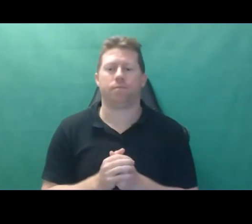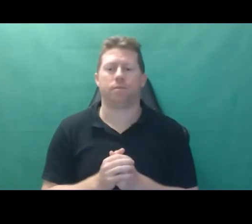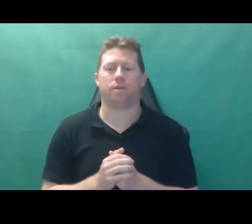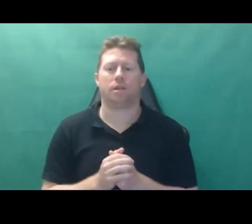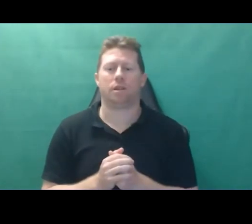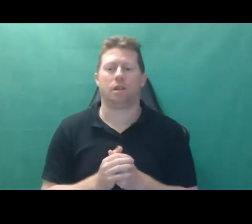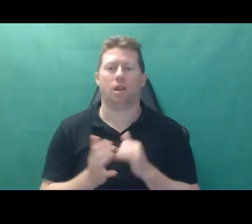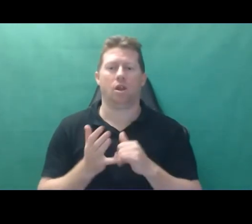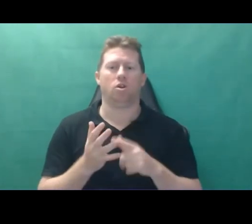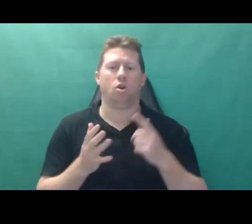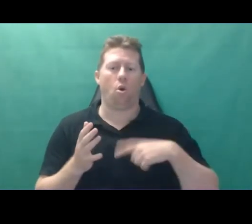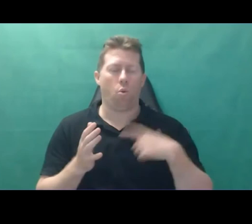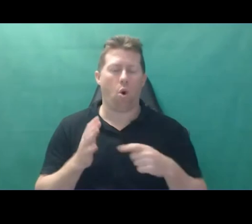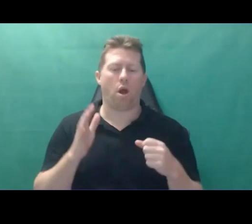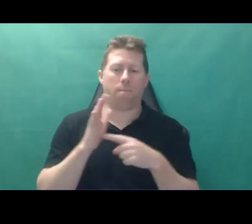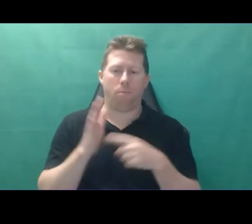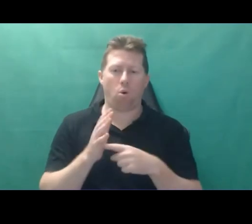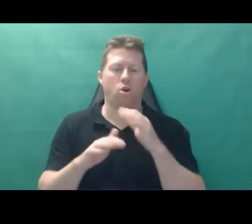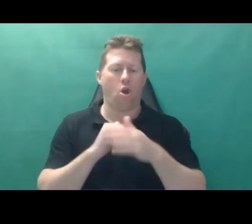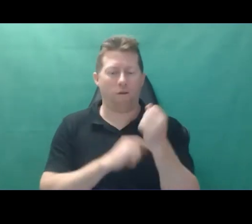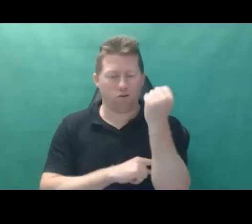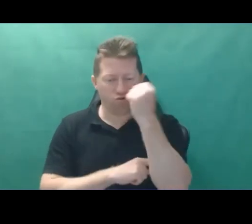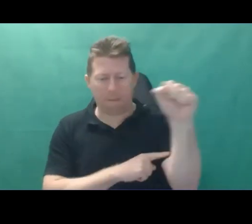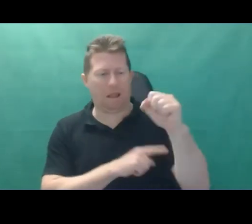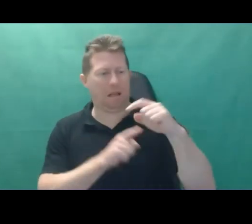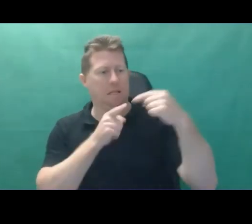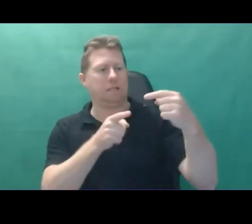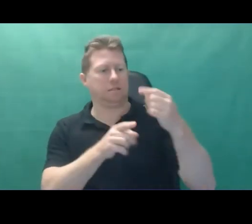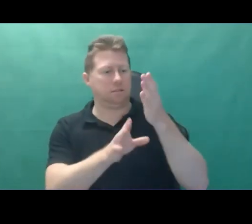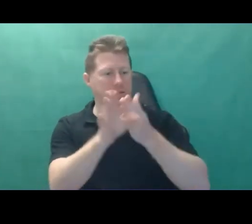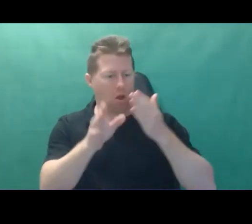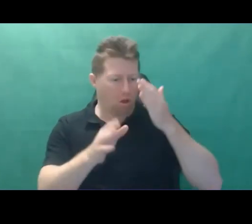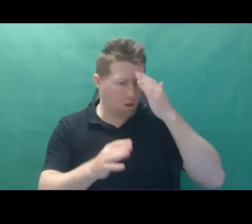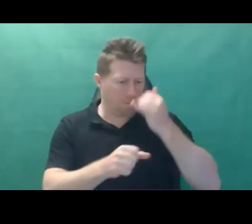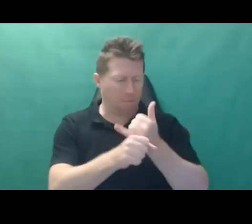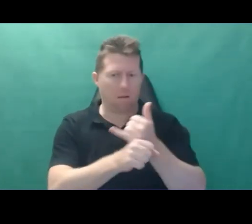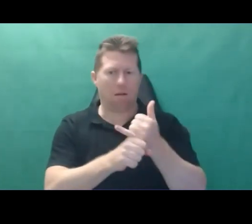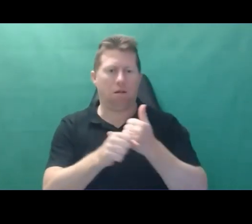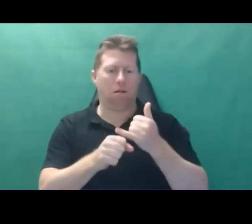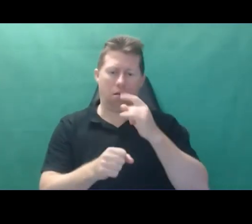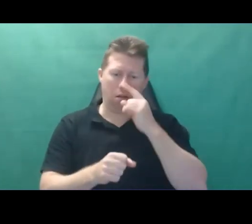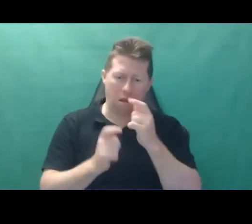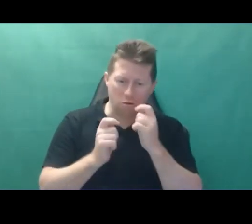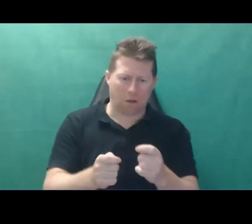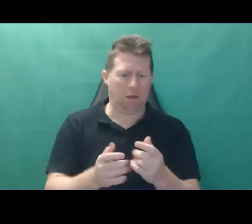is important to rebellion against the psychomedical model. You can't simply country disability without social context.